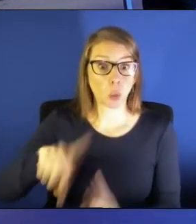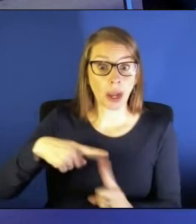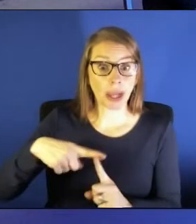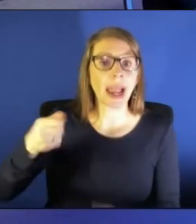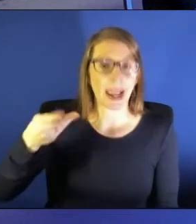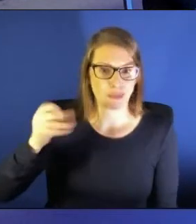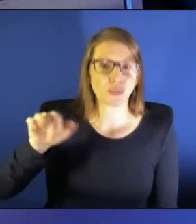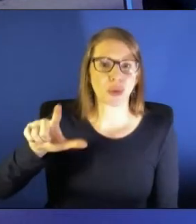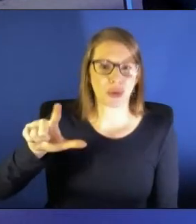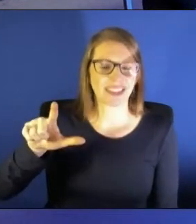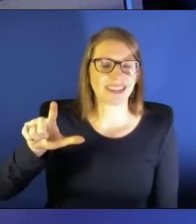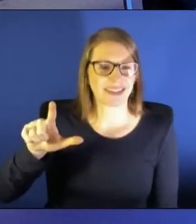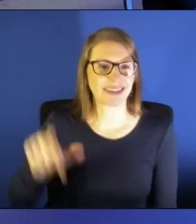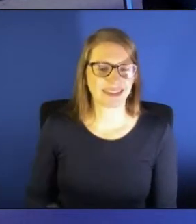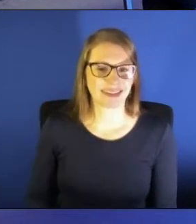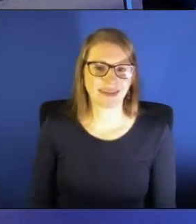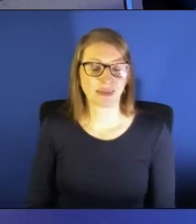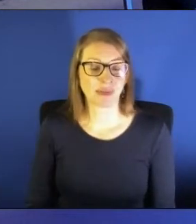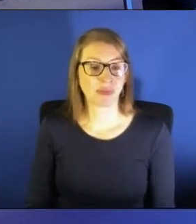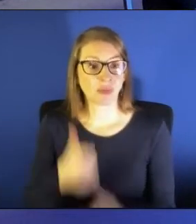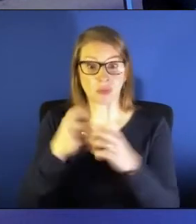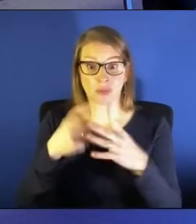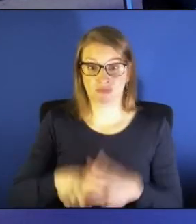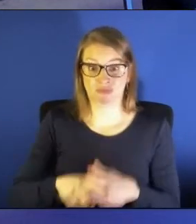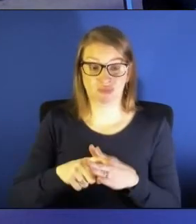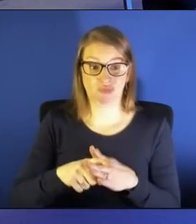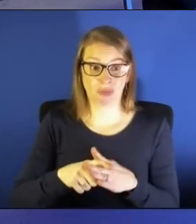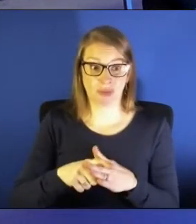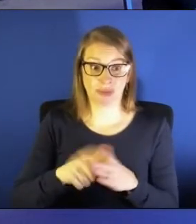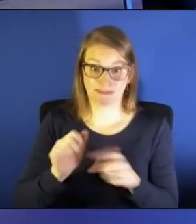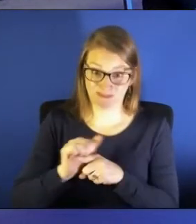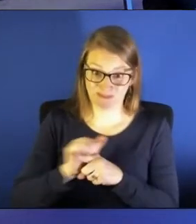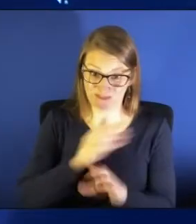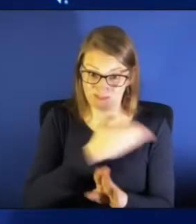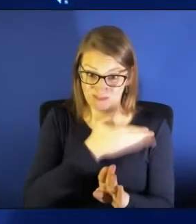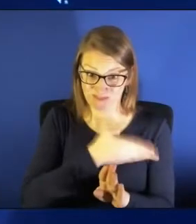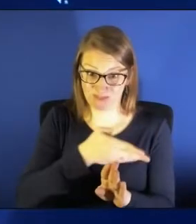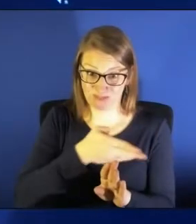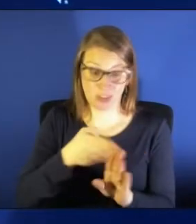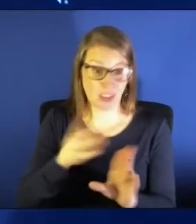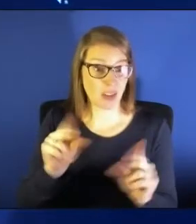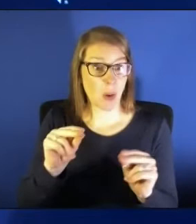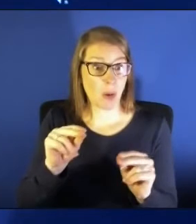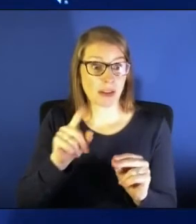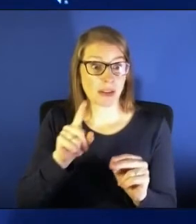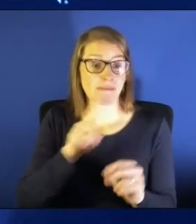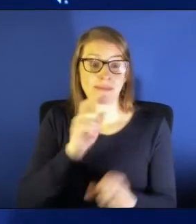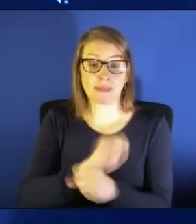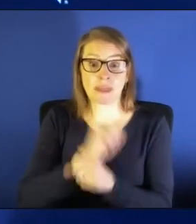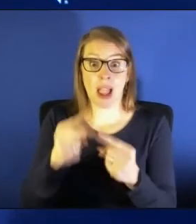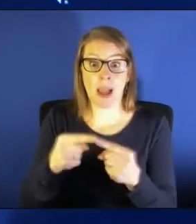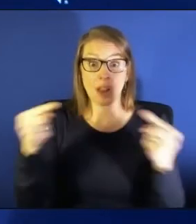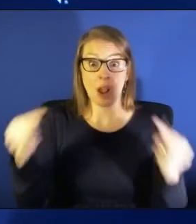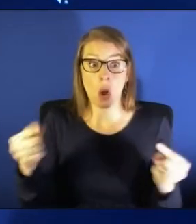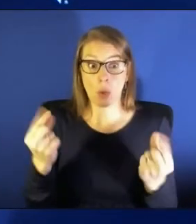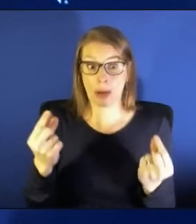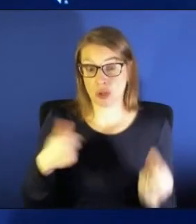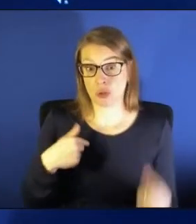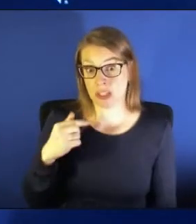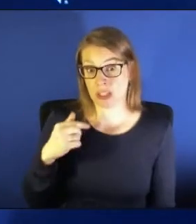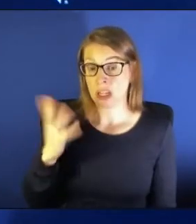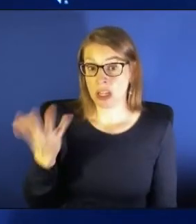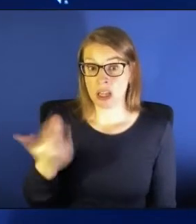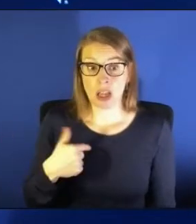starting to ramp things up to get ready, or? No, it's just the opposite. Oh, you're chilling out. What I'm doing is the